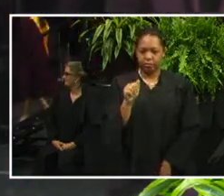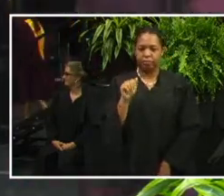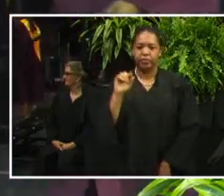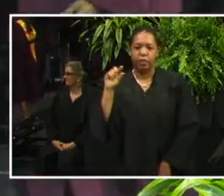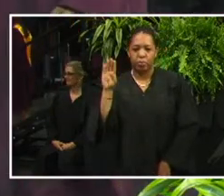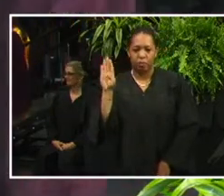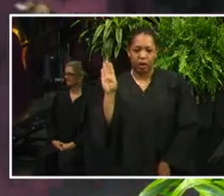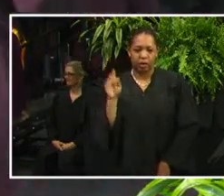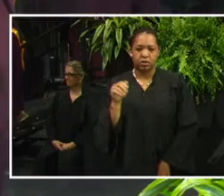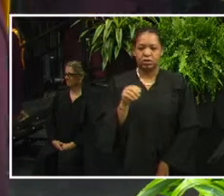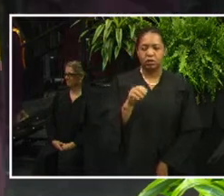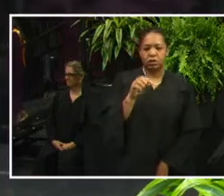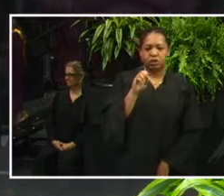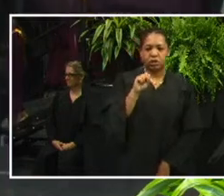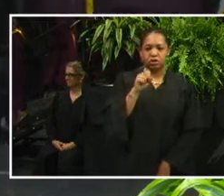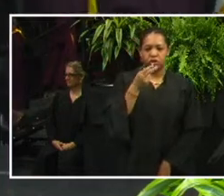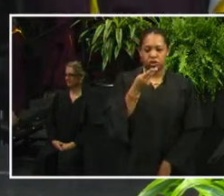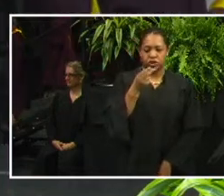Shamia Nancy Green.